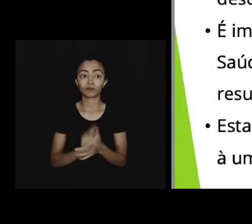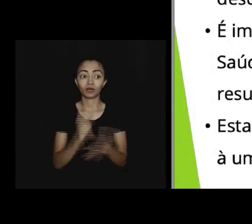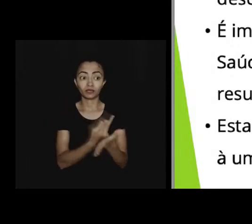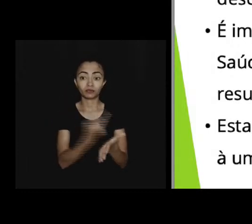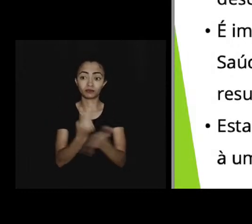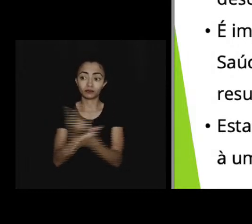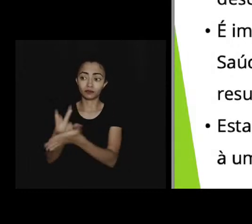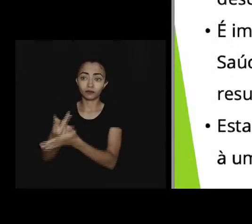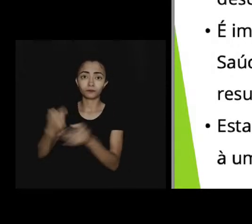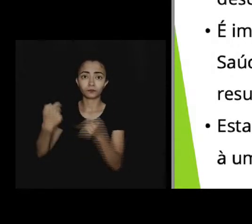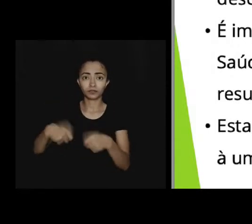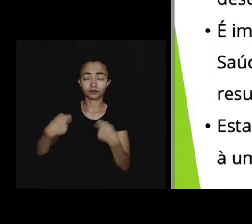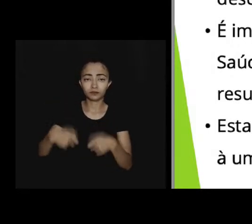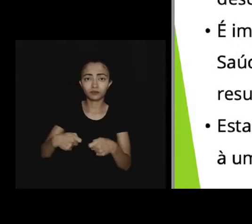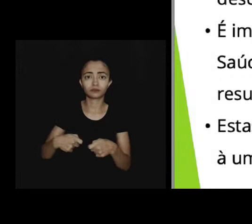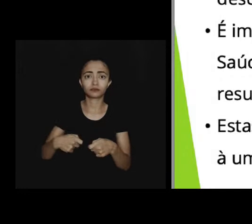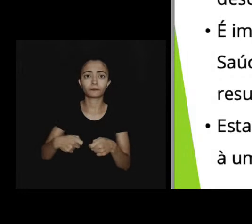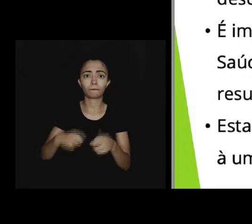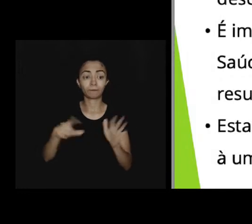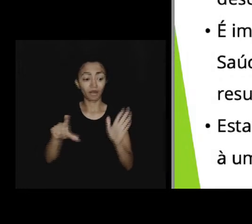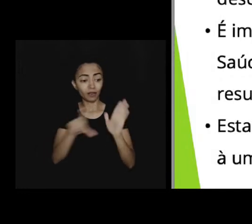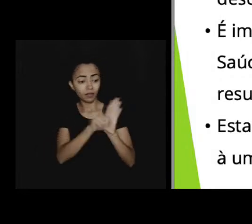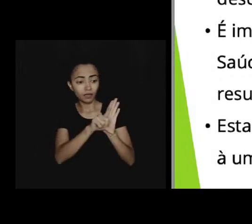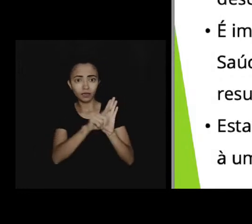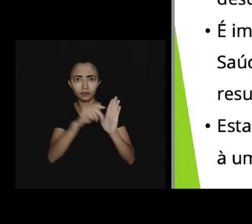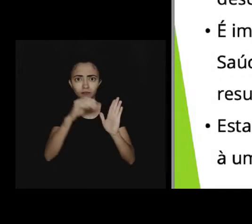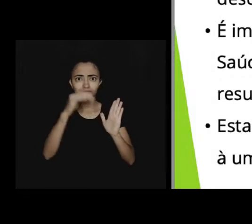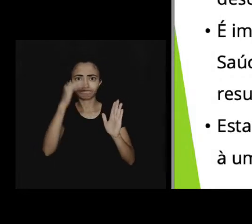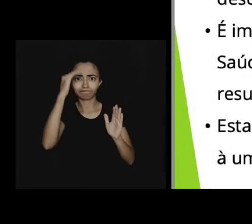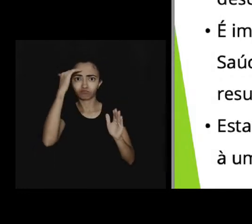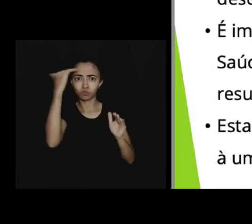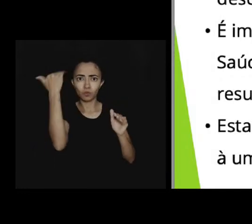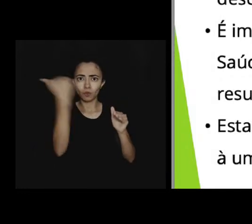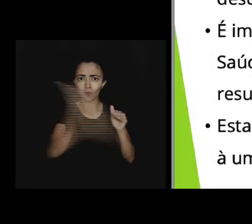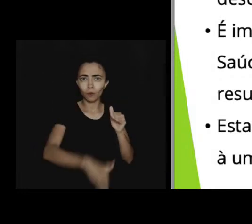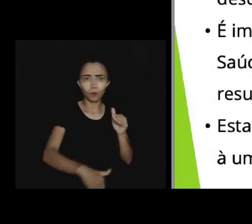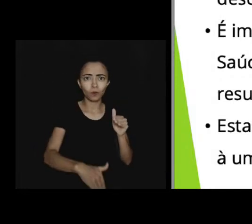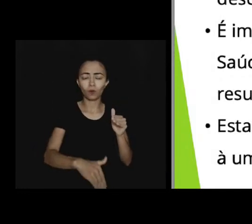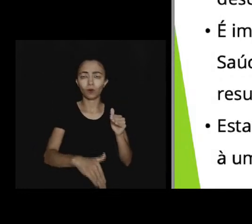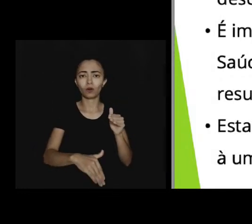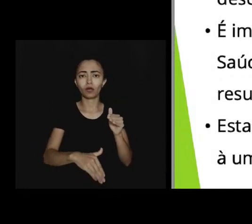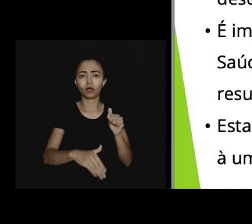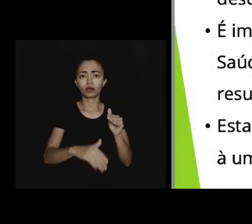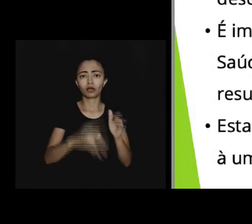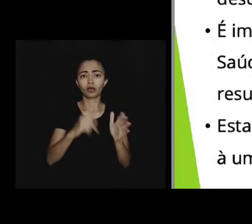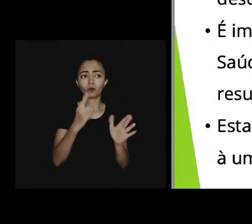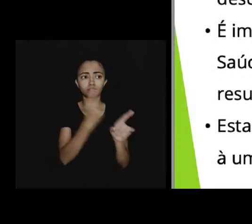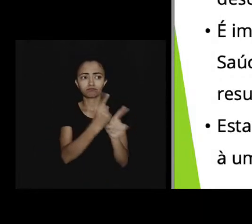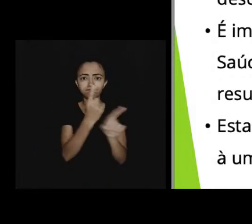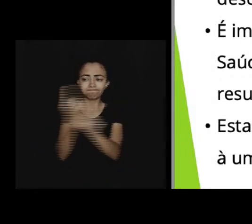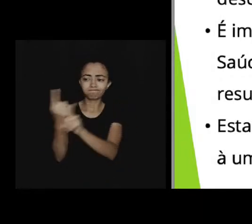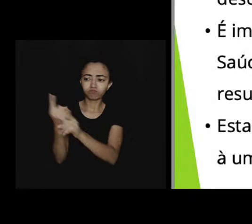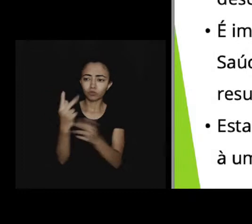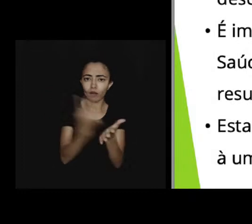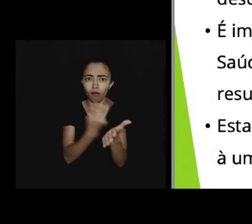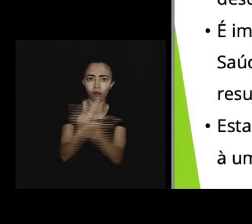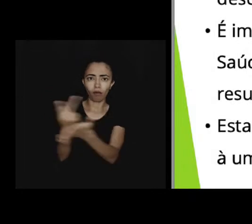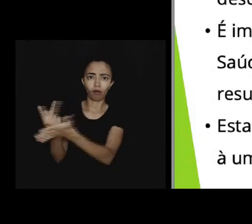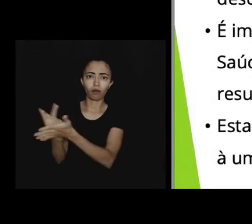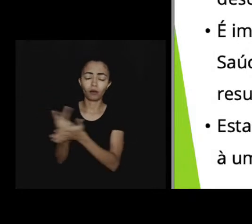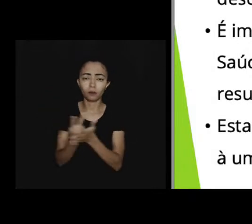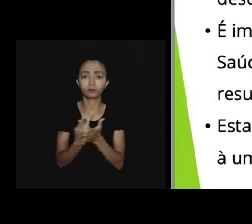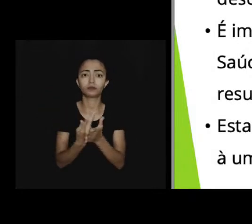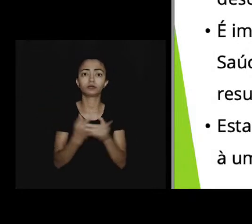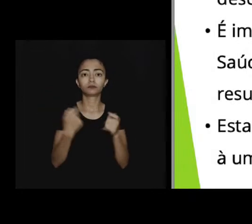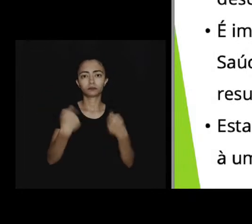need to be dealt with as the disregard for the law and infractions and law